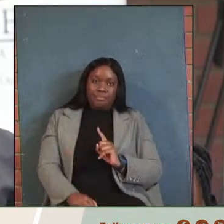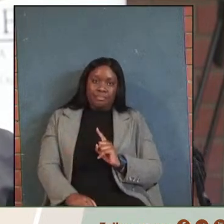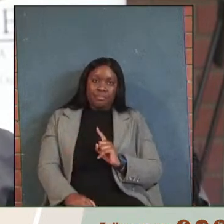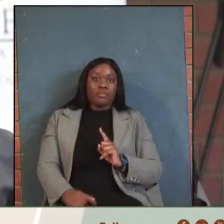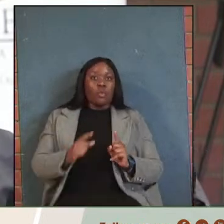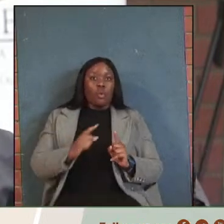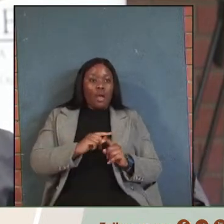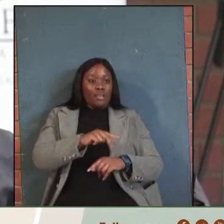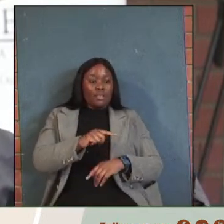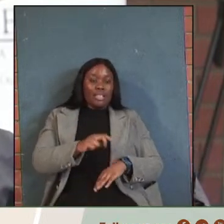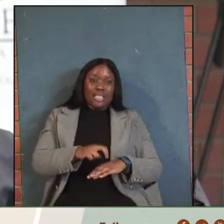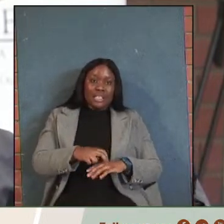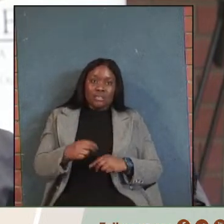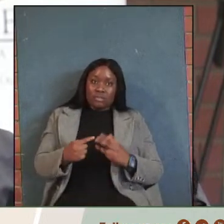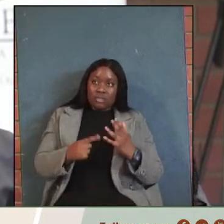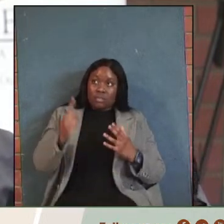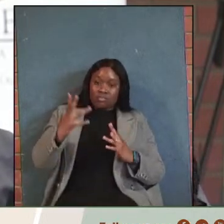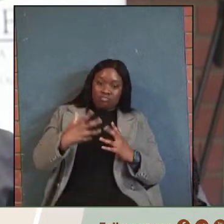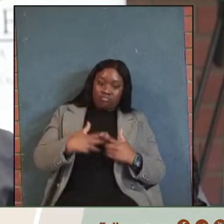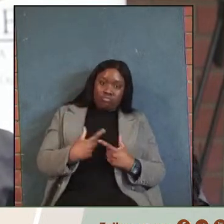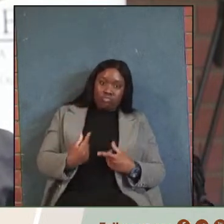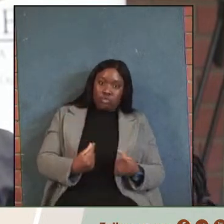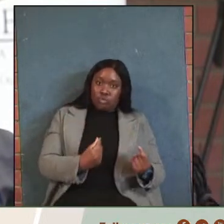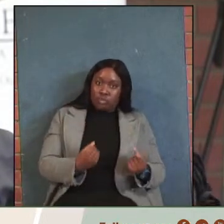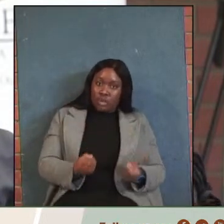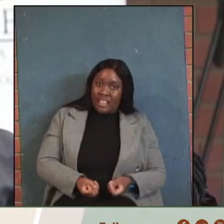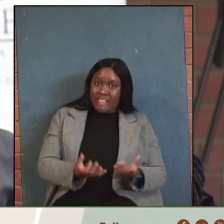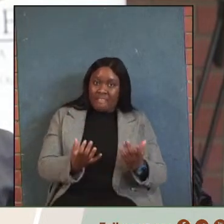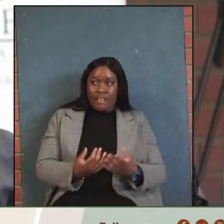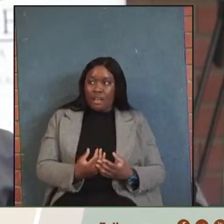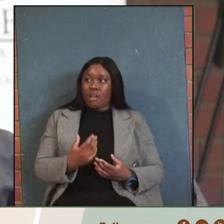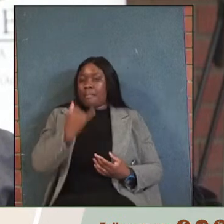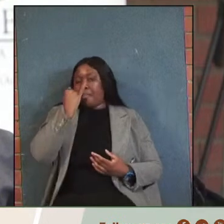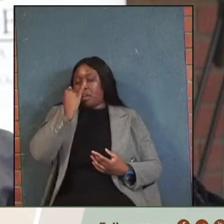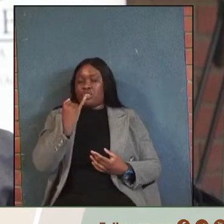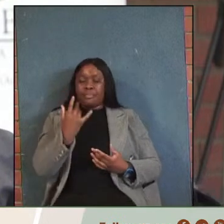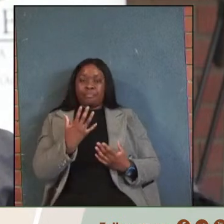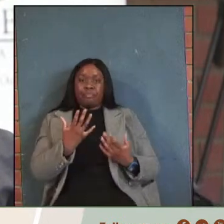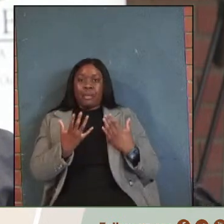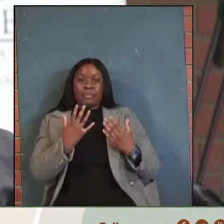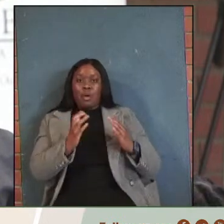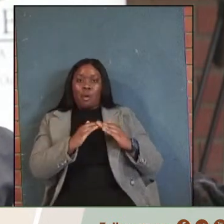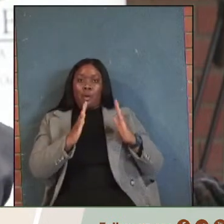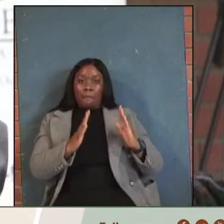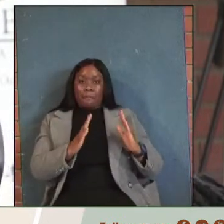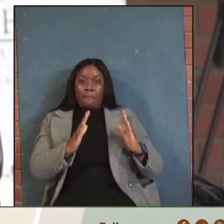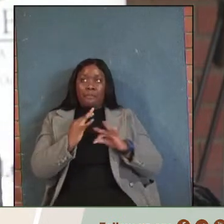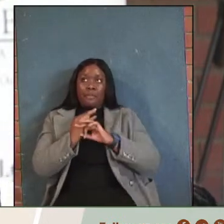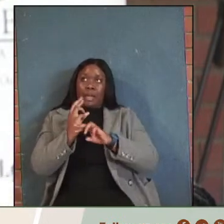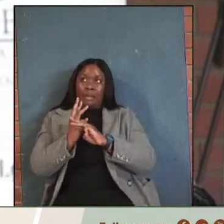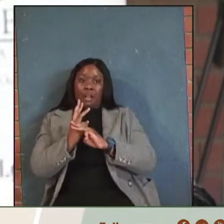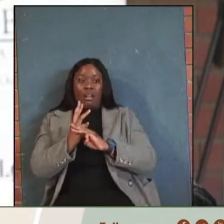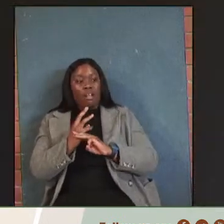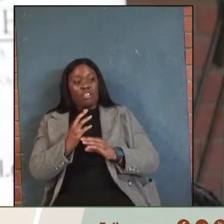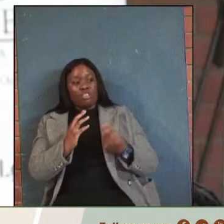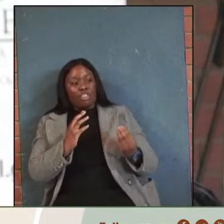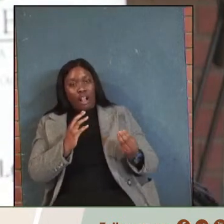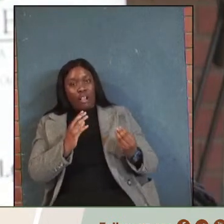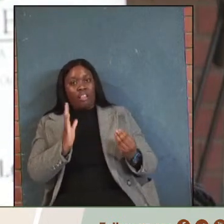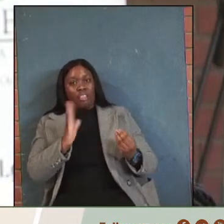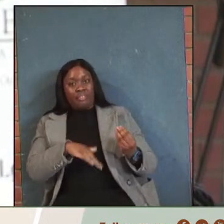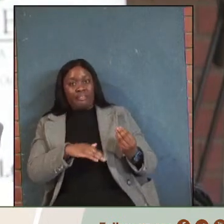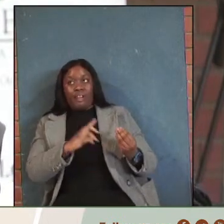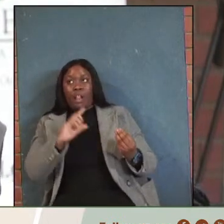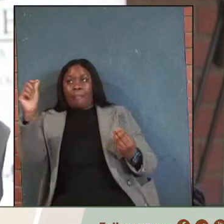needs, neglect occurs. Imagine a young child left at home for extended periods of time with no food in the house and an